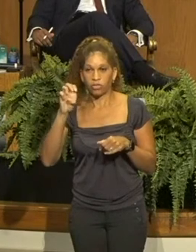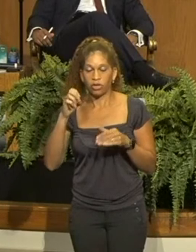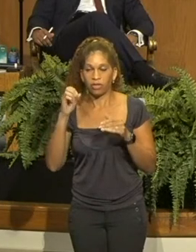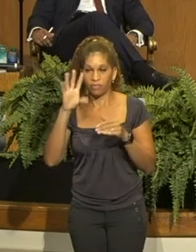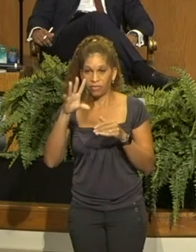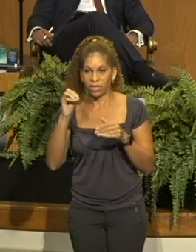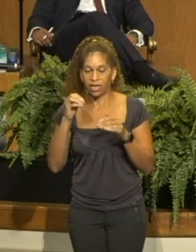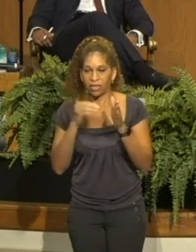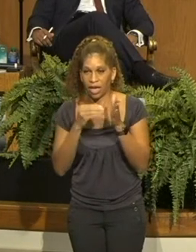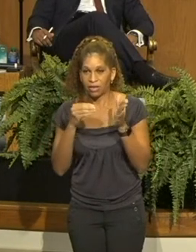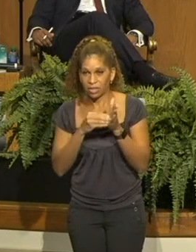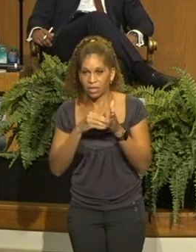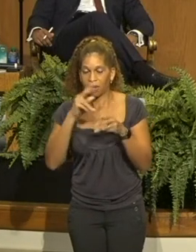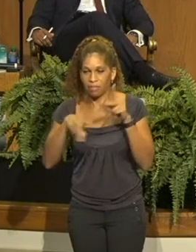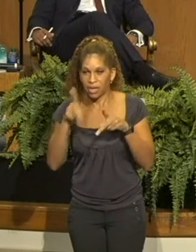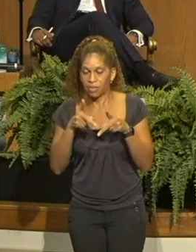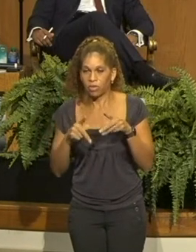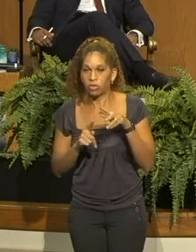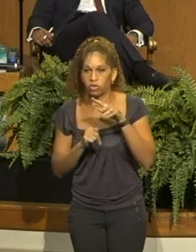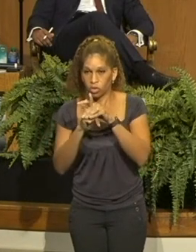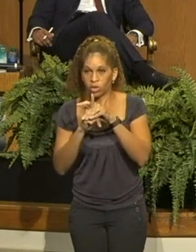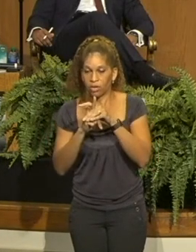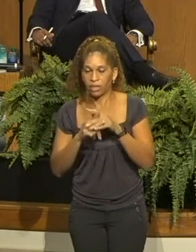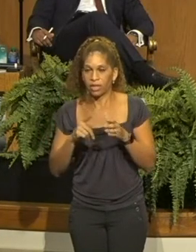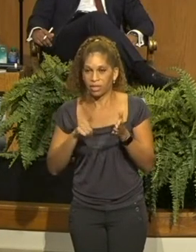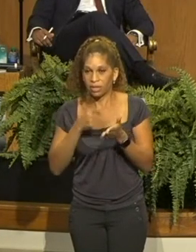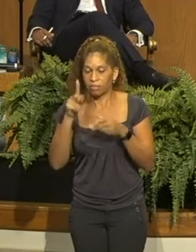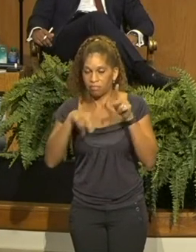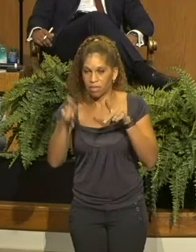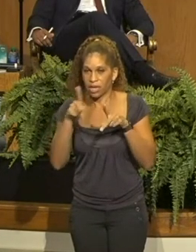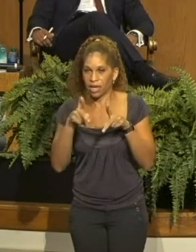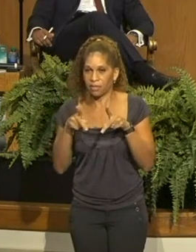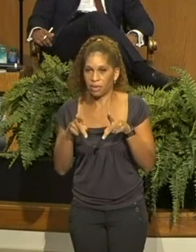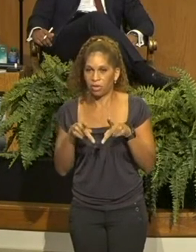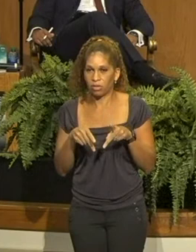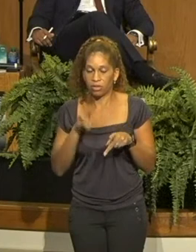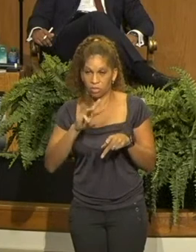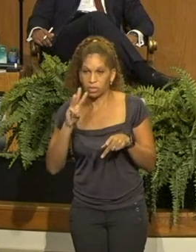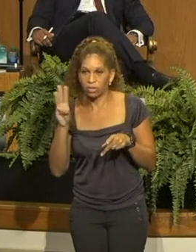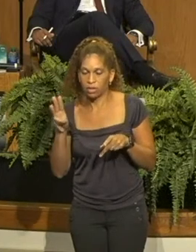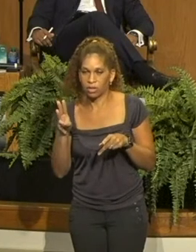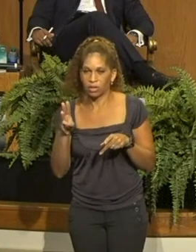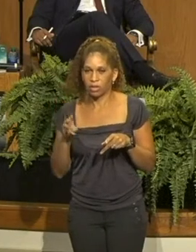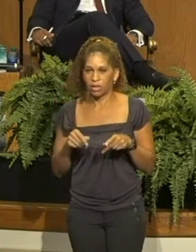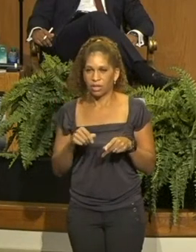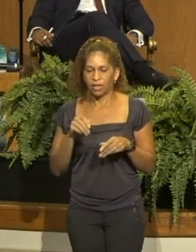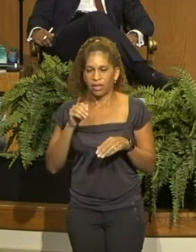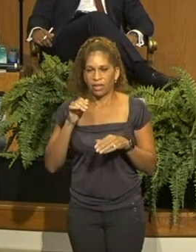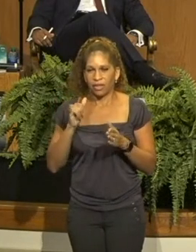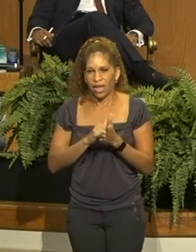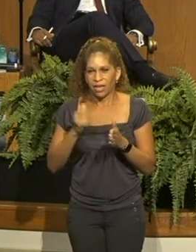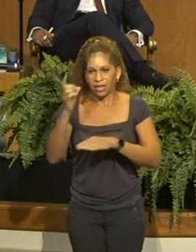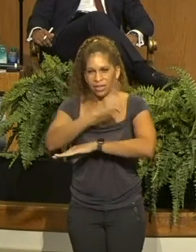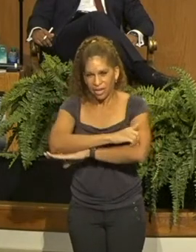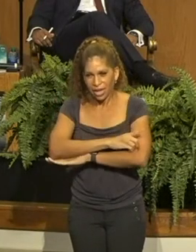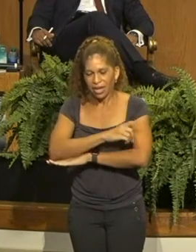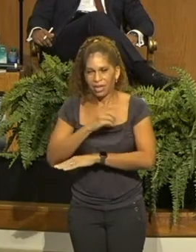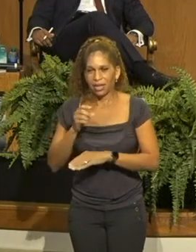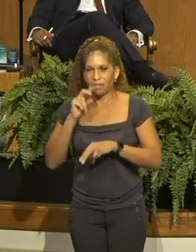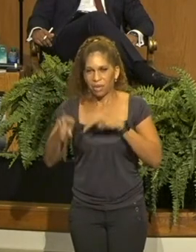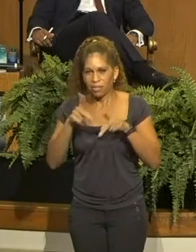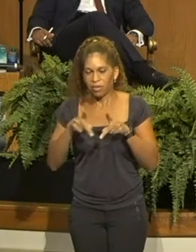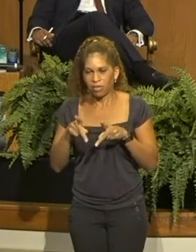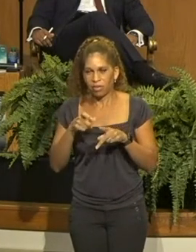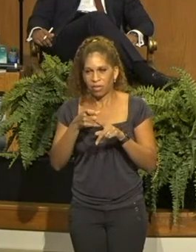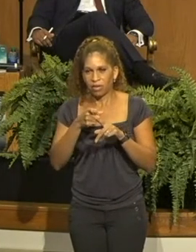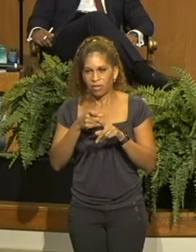some 3 million initially online. On that day, impacted people from Alabama to Appalachia,